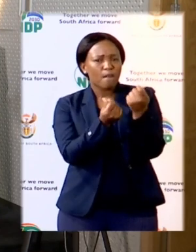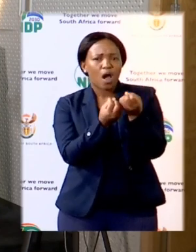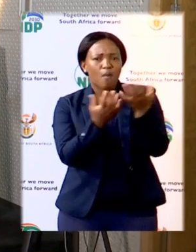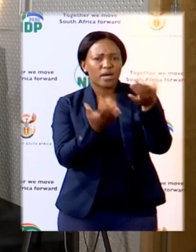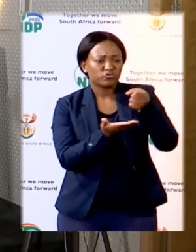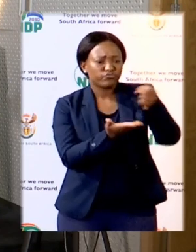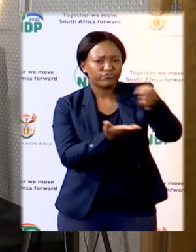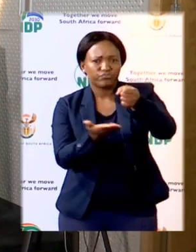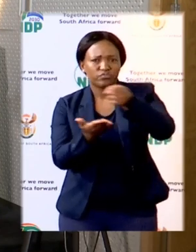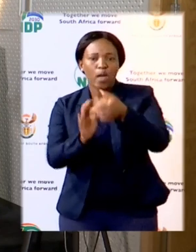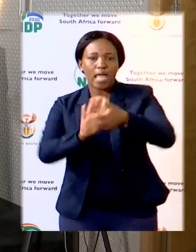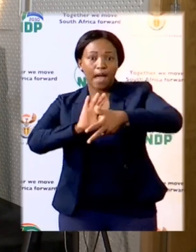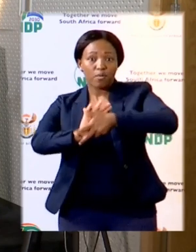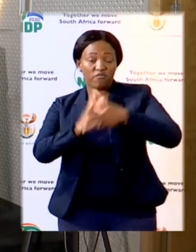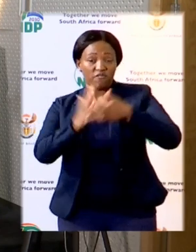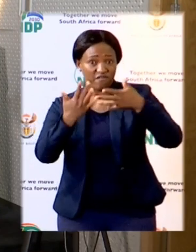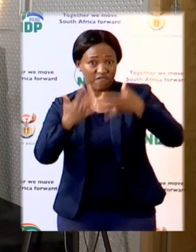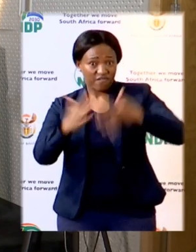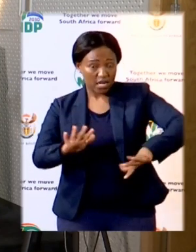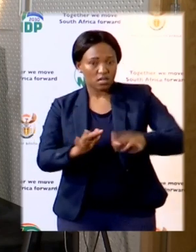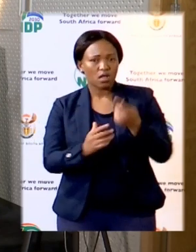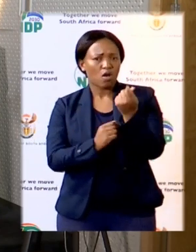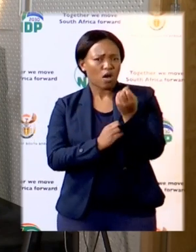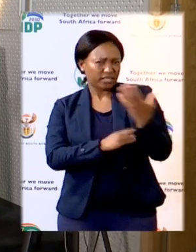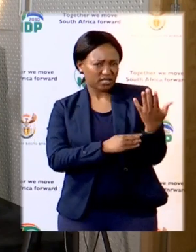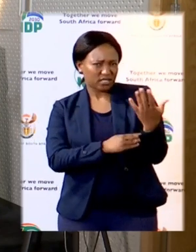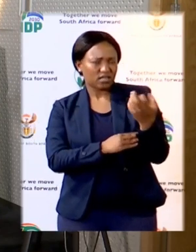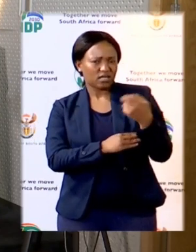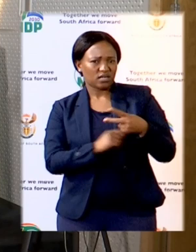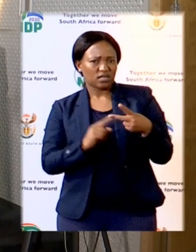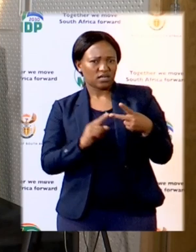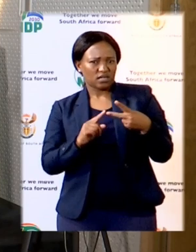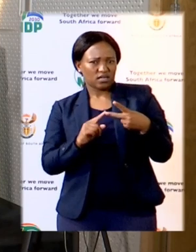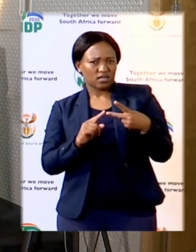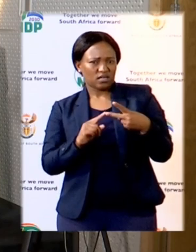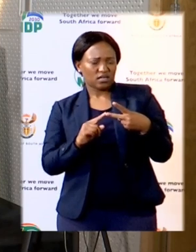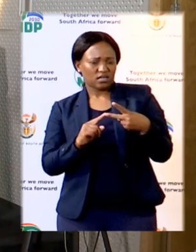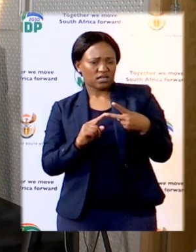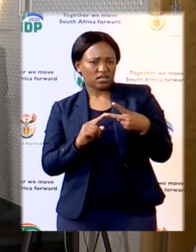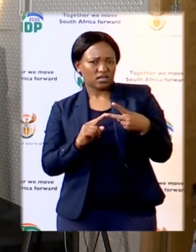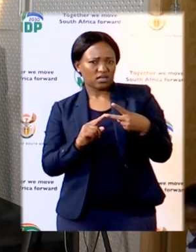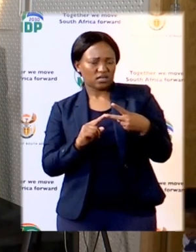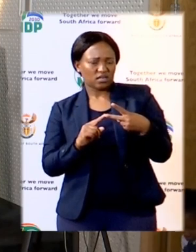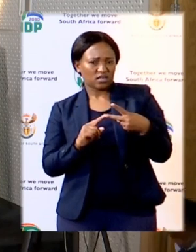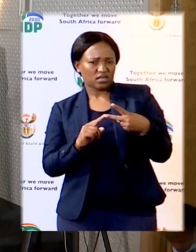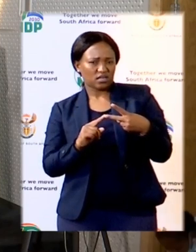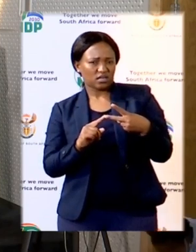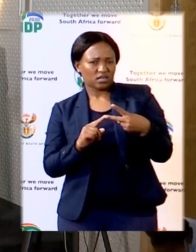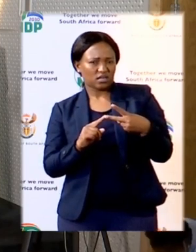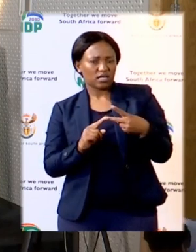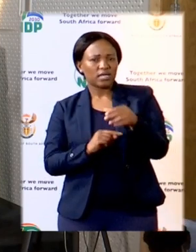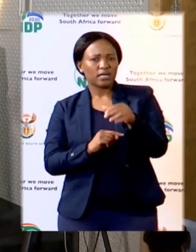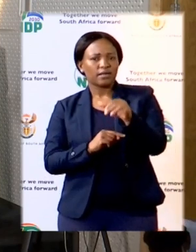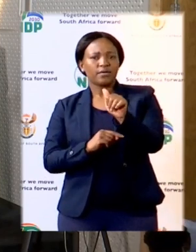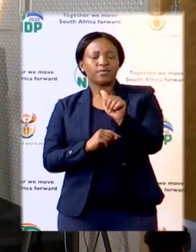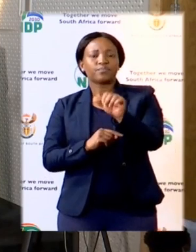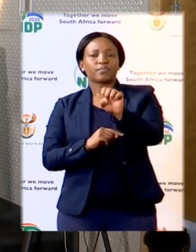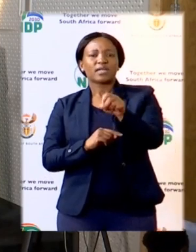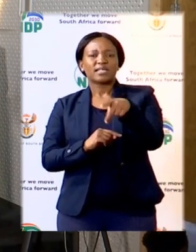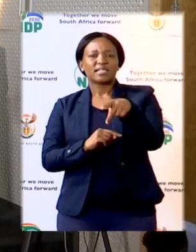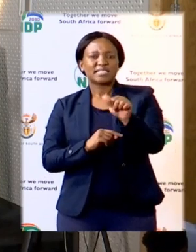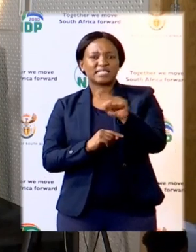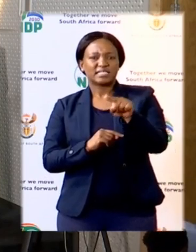been approved? Also, this number seems to be too low, given you know, the many spaza shops in this particular country. How many spaza shops, in terms